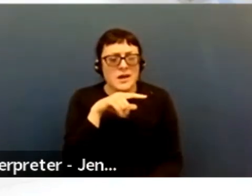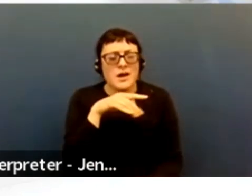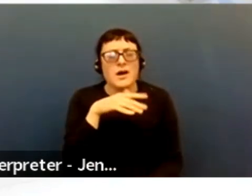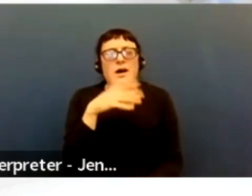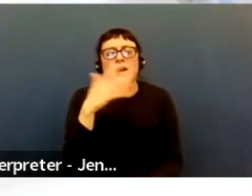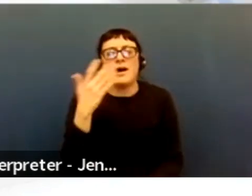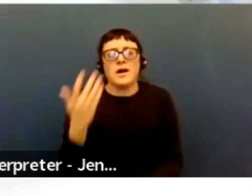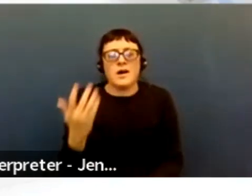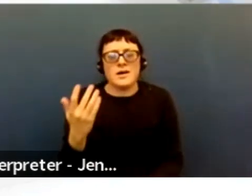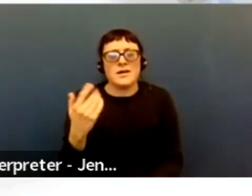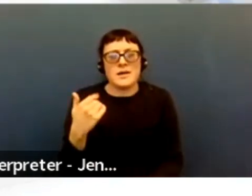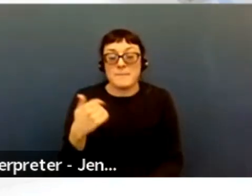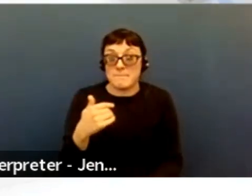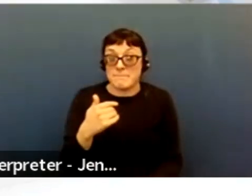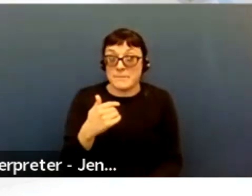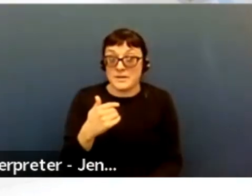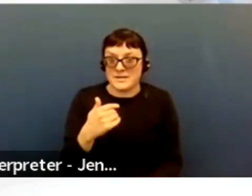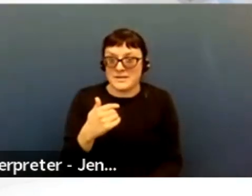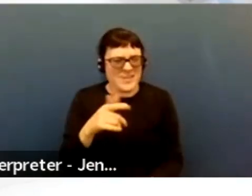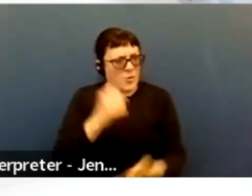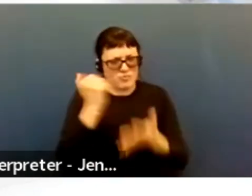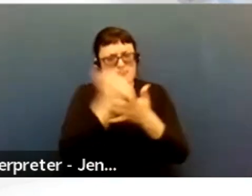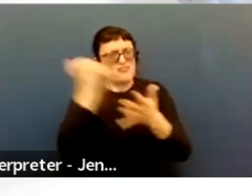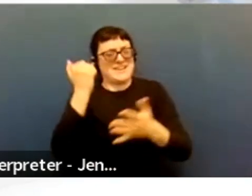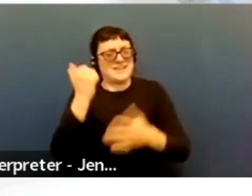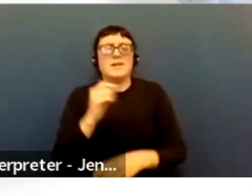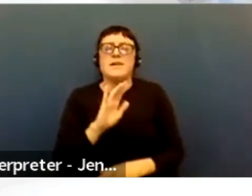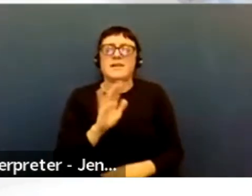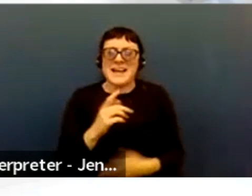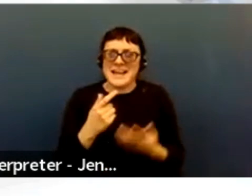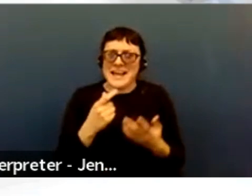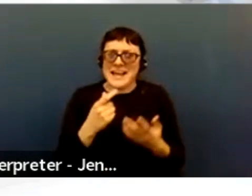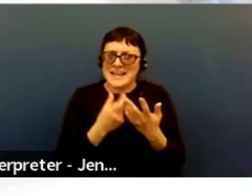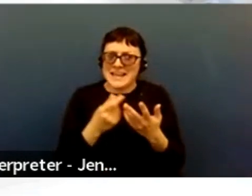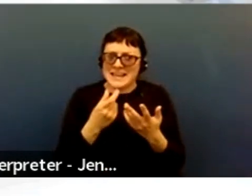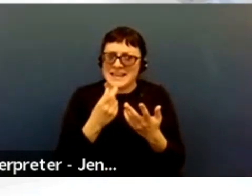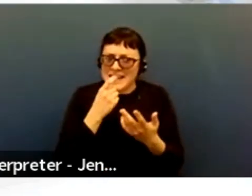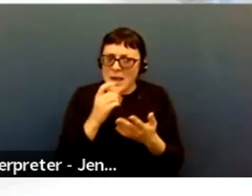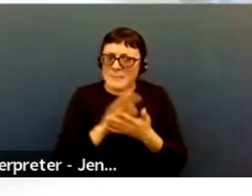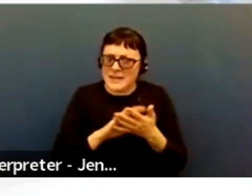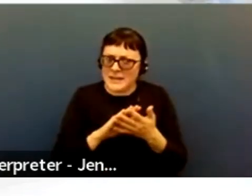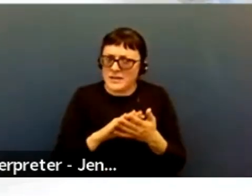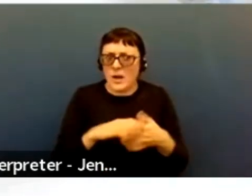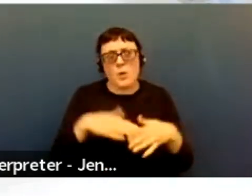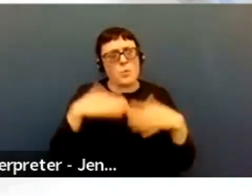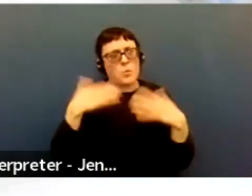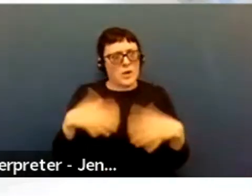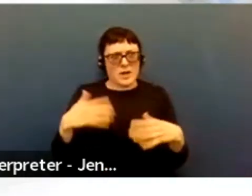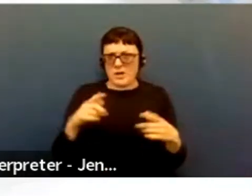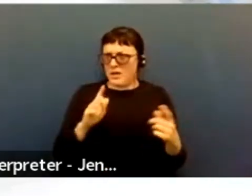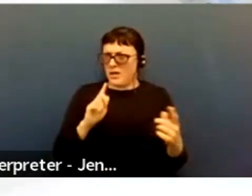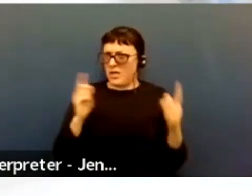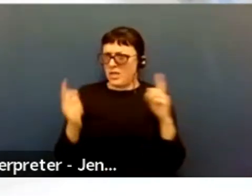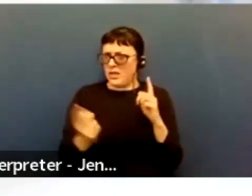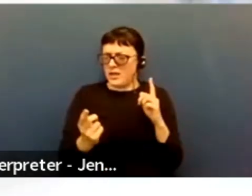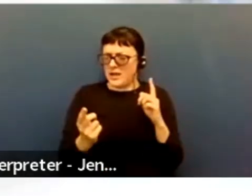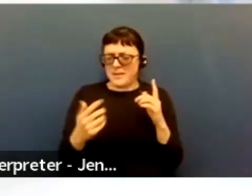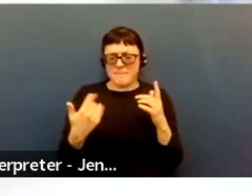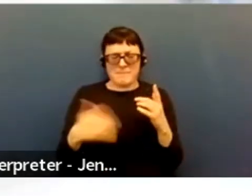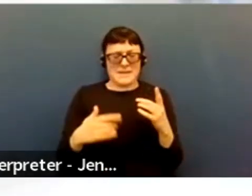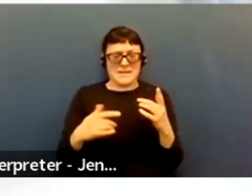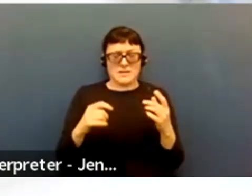and she kind of goes, almost wonderful doesn't necessarily mean, oh, great. It means how